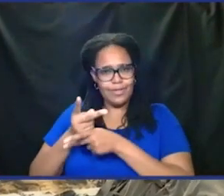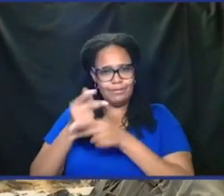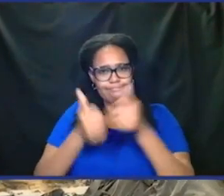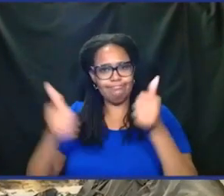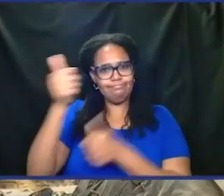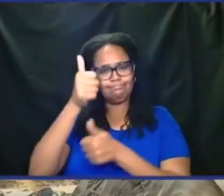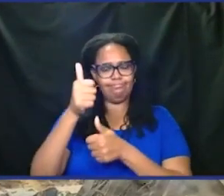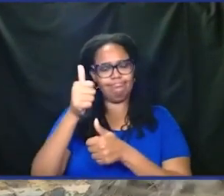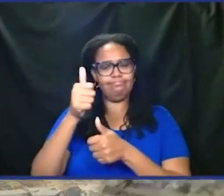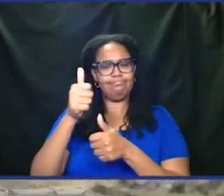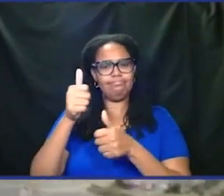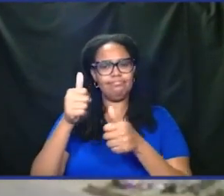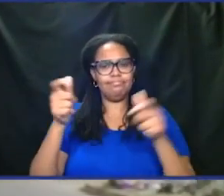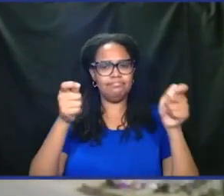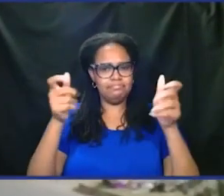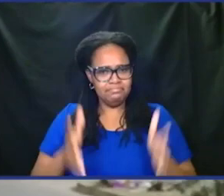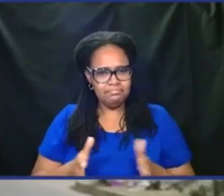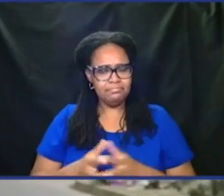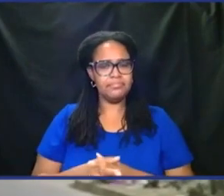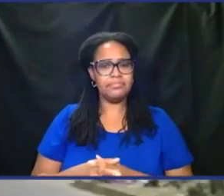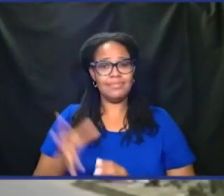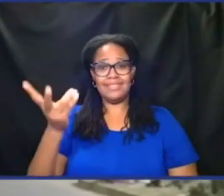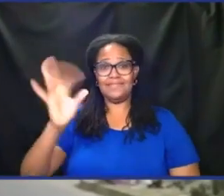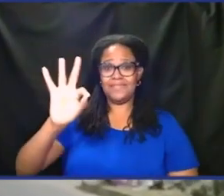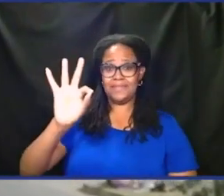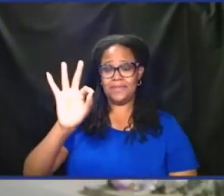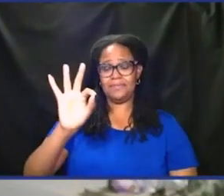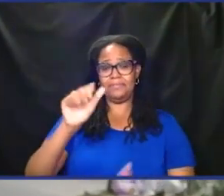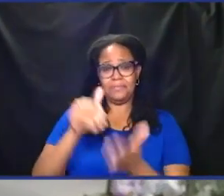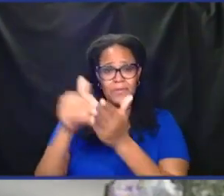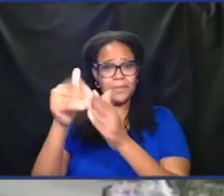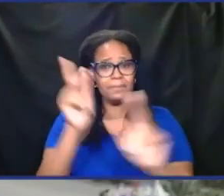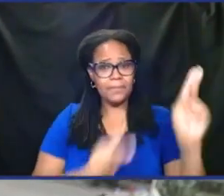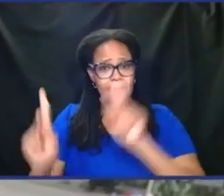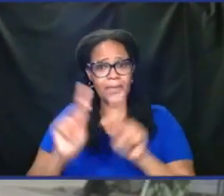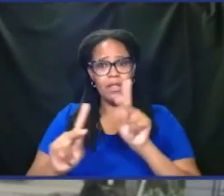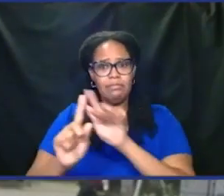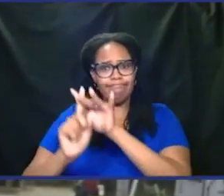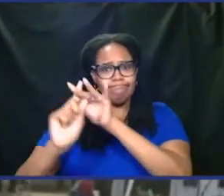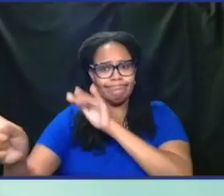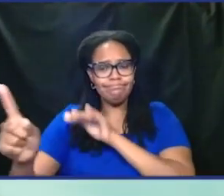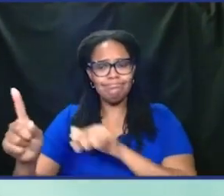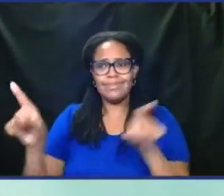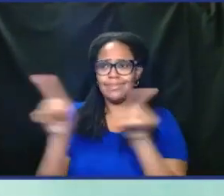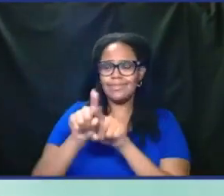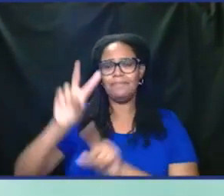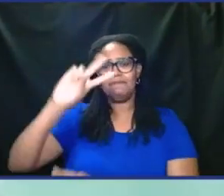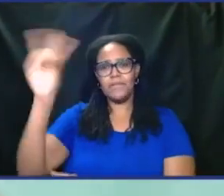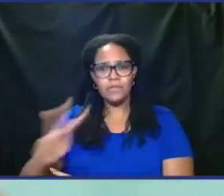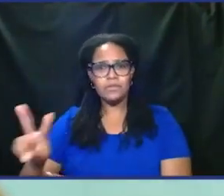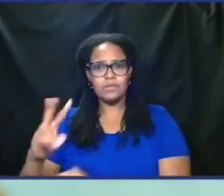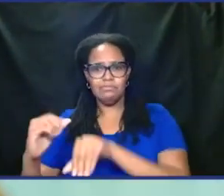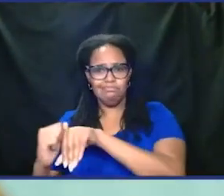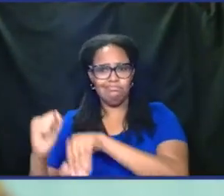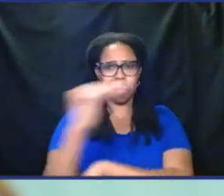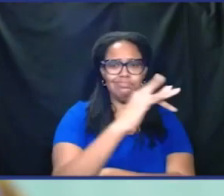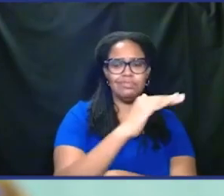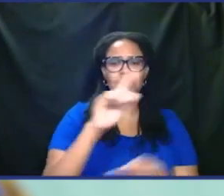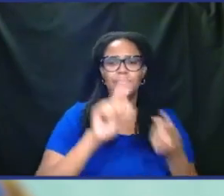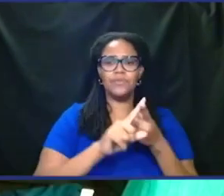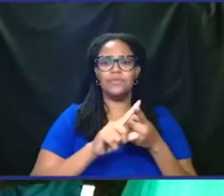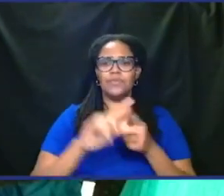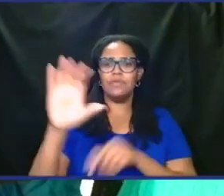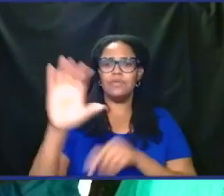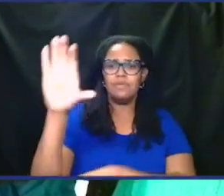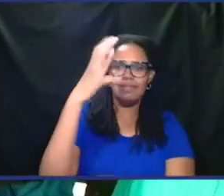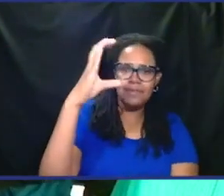world are displaced. Some, like Venezuelans in Colombia, have left their homes in search of food, medicine,